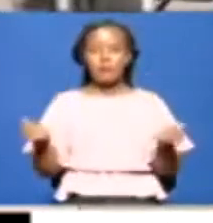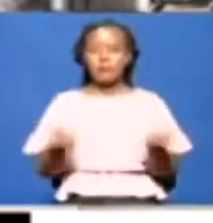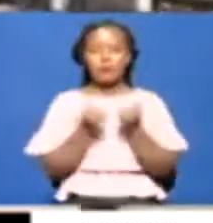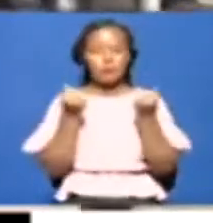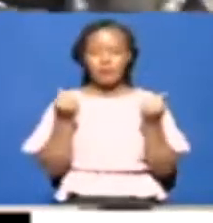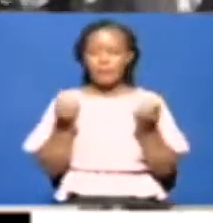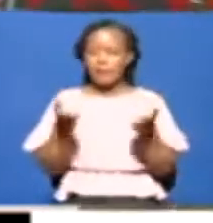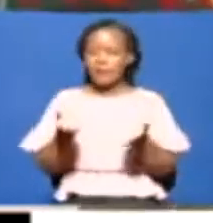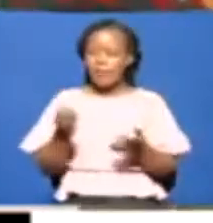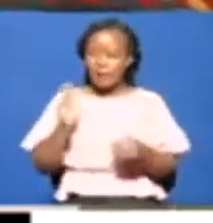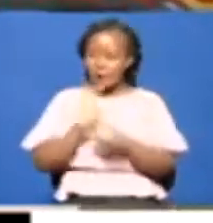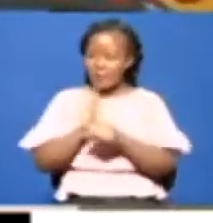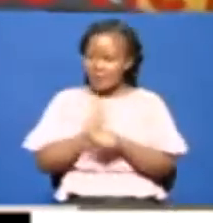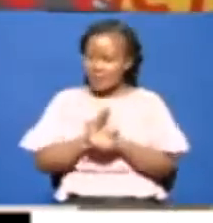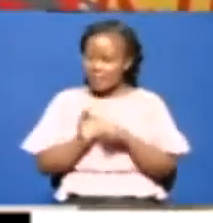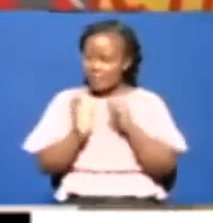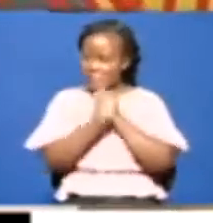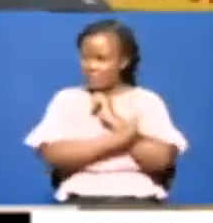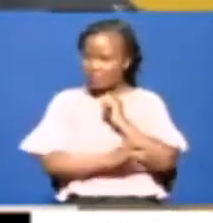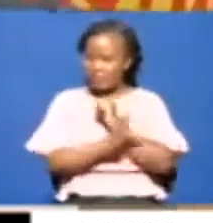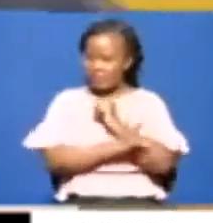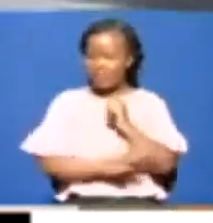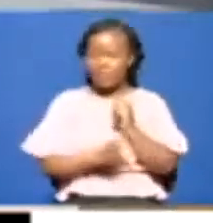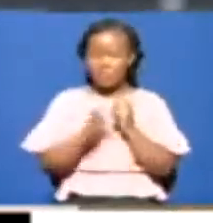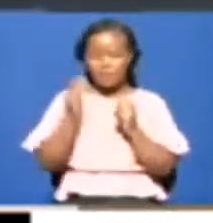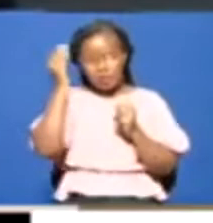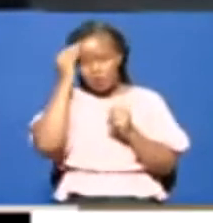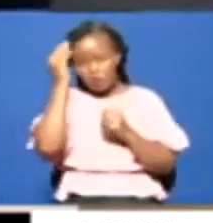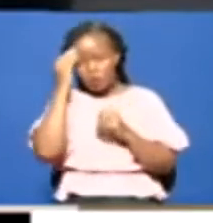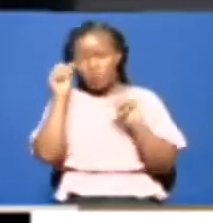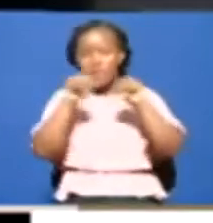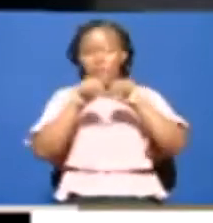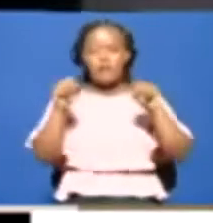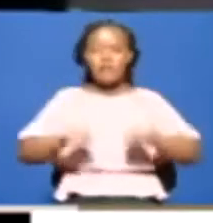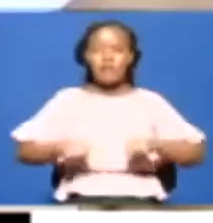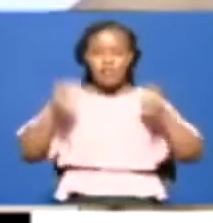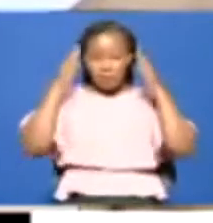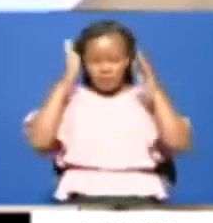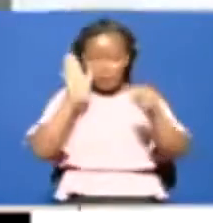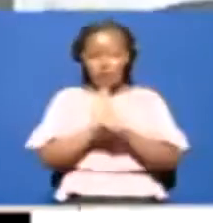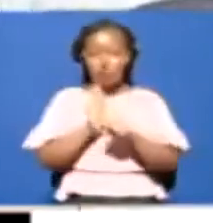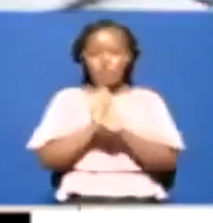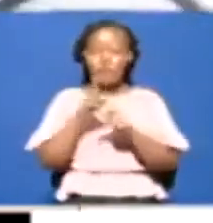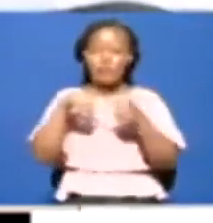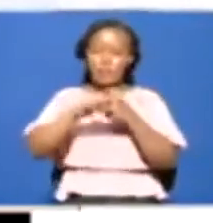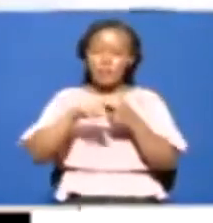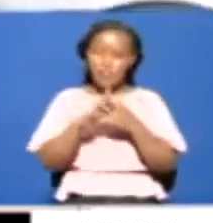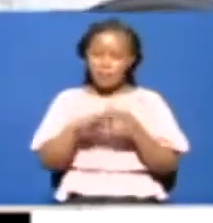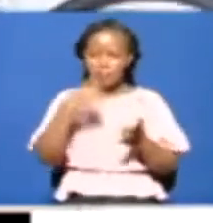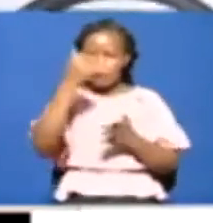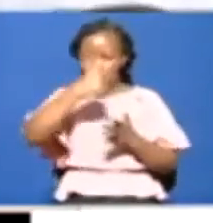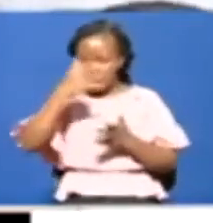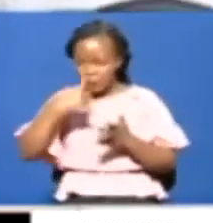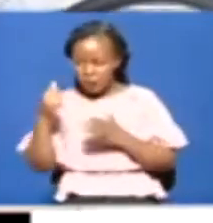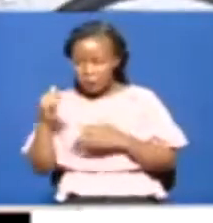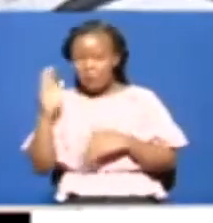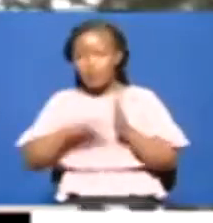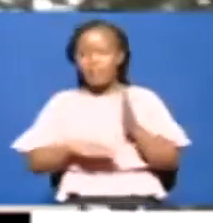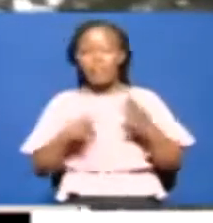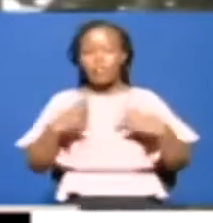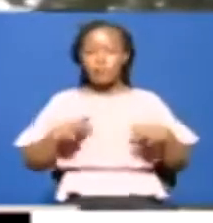educational systems are churning out more quantity surveyors, engineers and architects than the number of skilled artisans such as